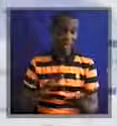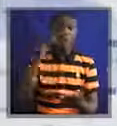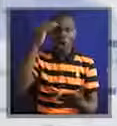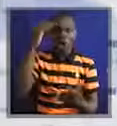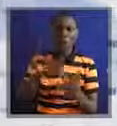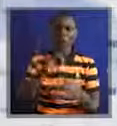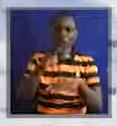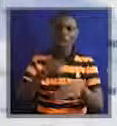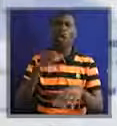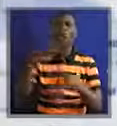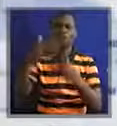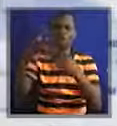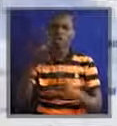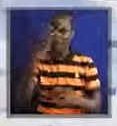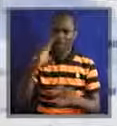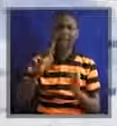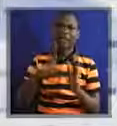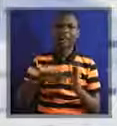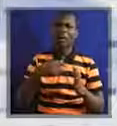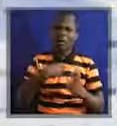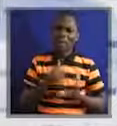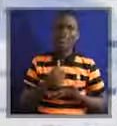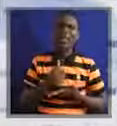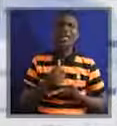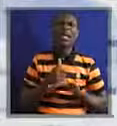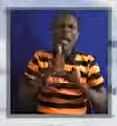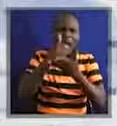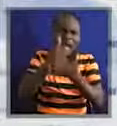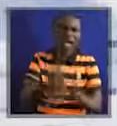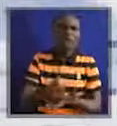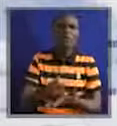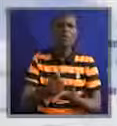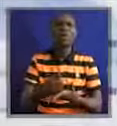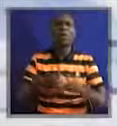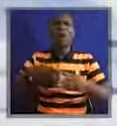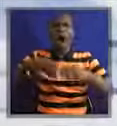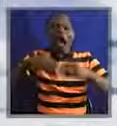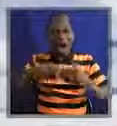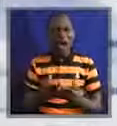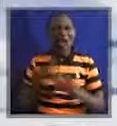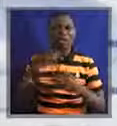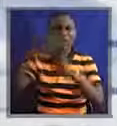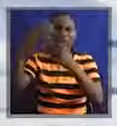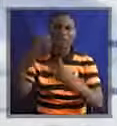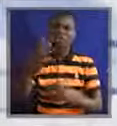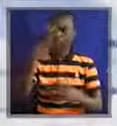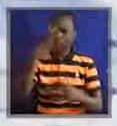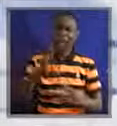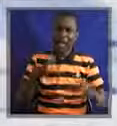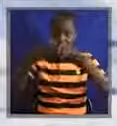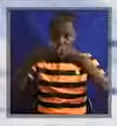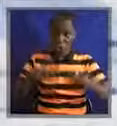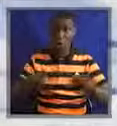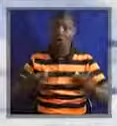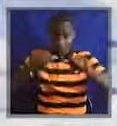adum mo no me na bible so a chira ne solution okwan a so nipa oya affected by generational